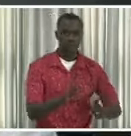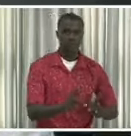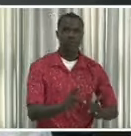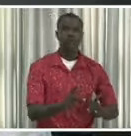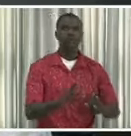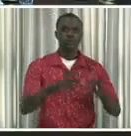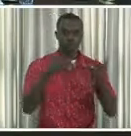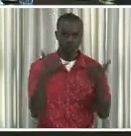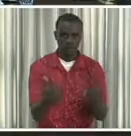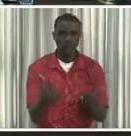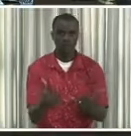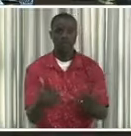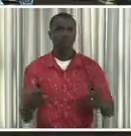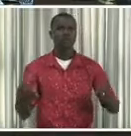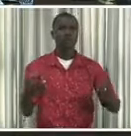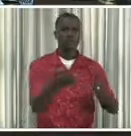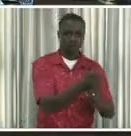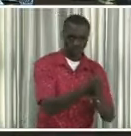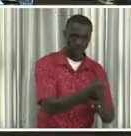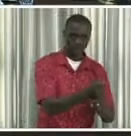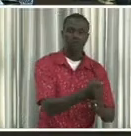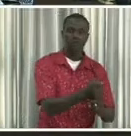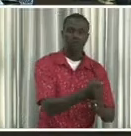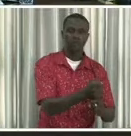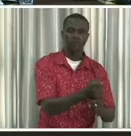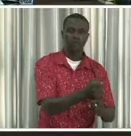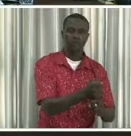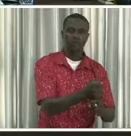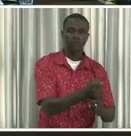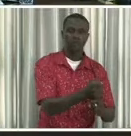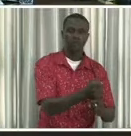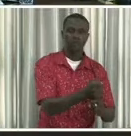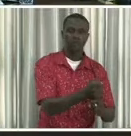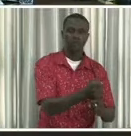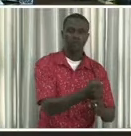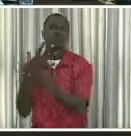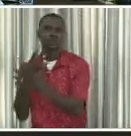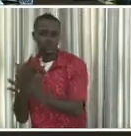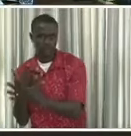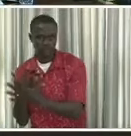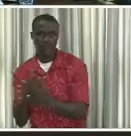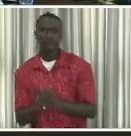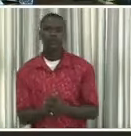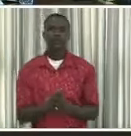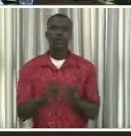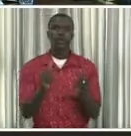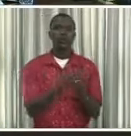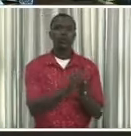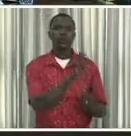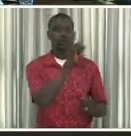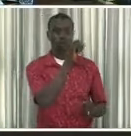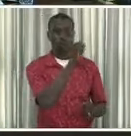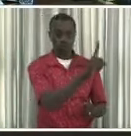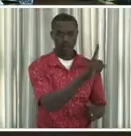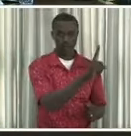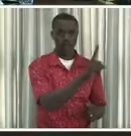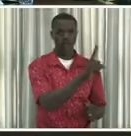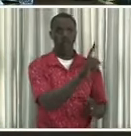officials, what was that? Then they in custody, 13, and one civilian.